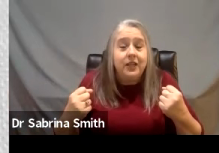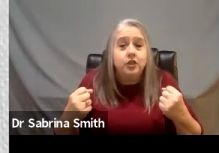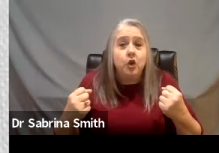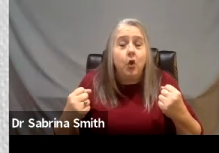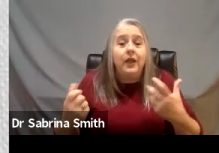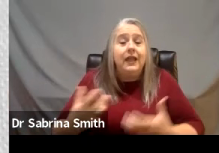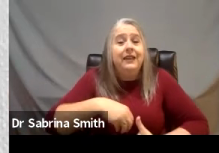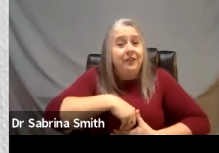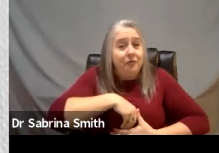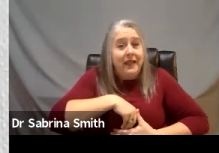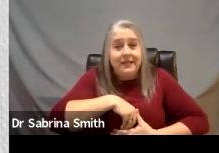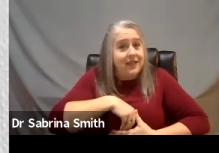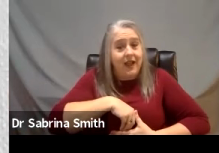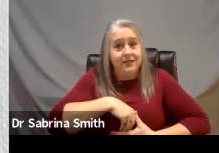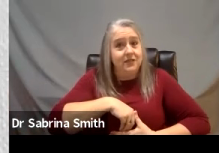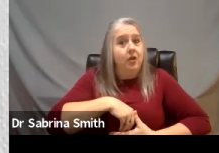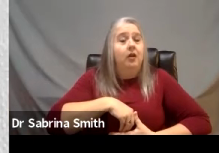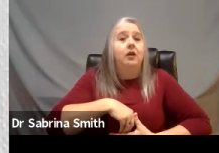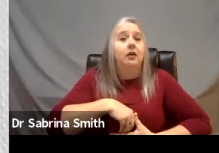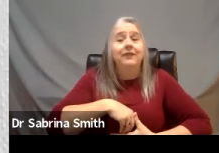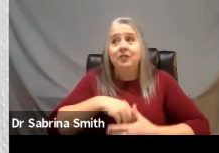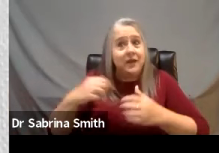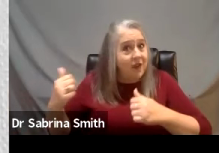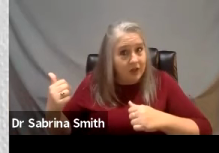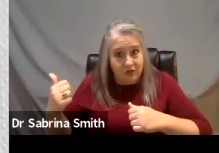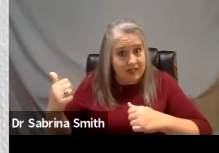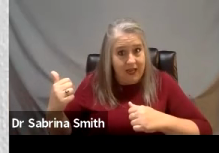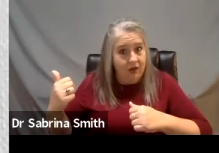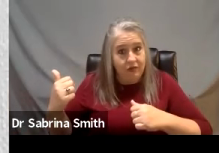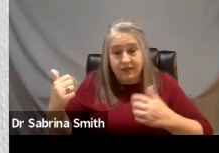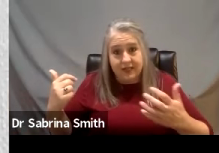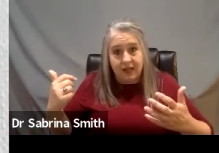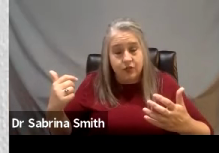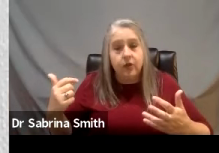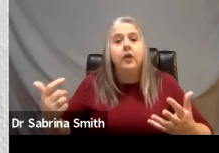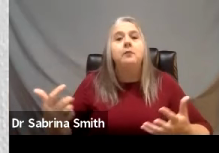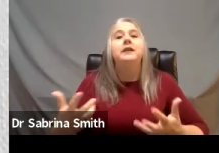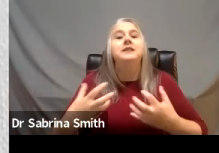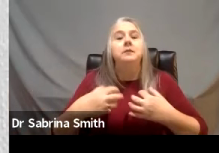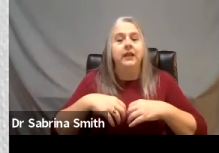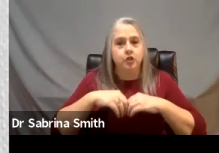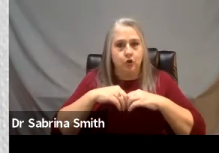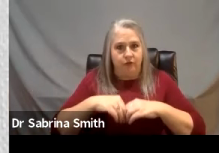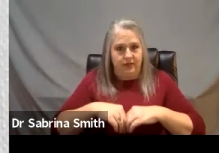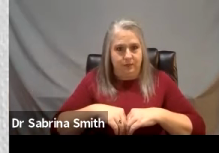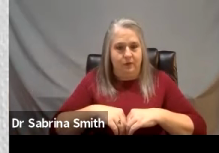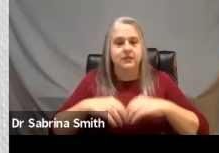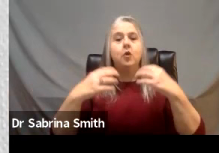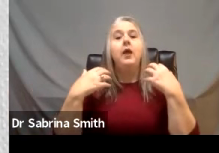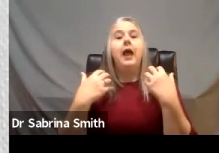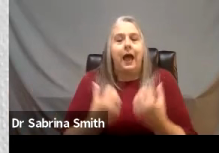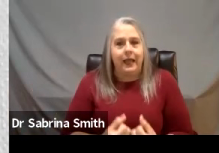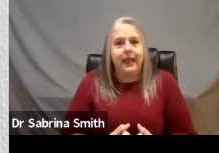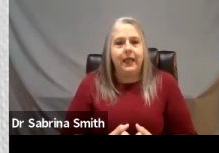in my control. Even if my insides, even if my doctor's saying, oh, this anxiety is real, okay, but it's in my control for this moment.